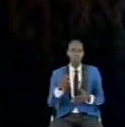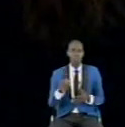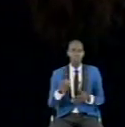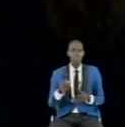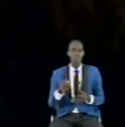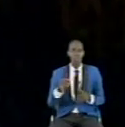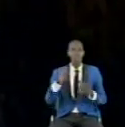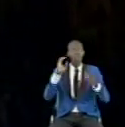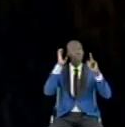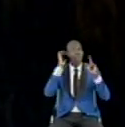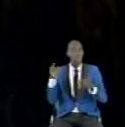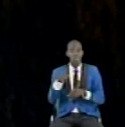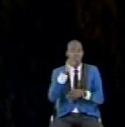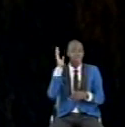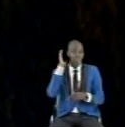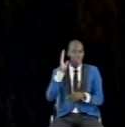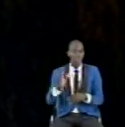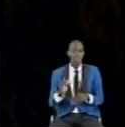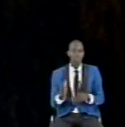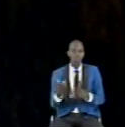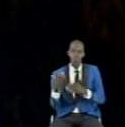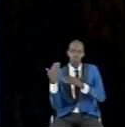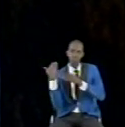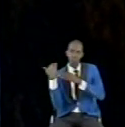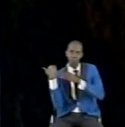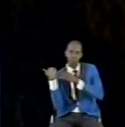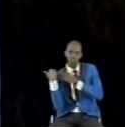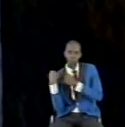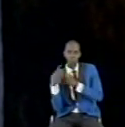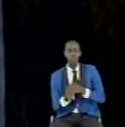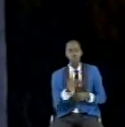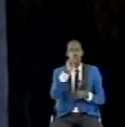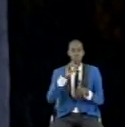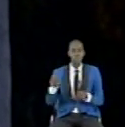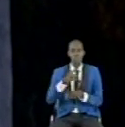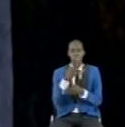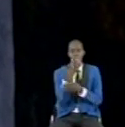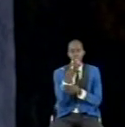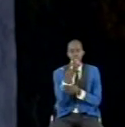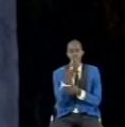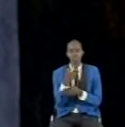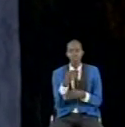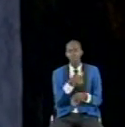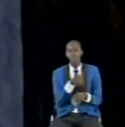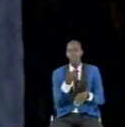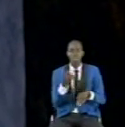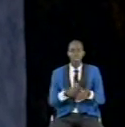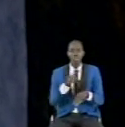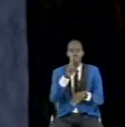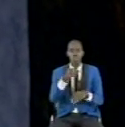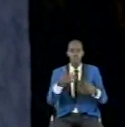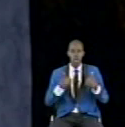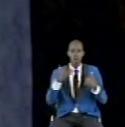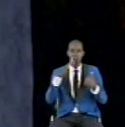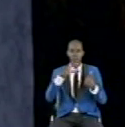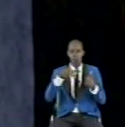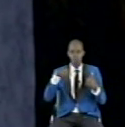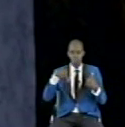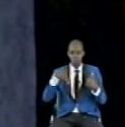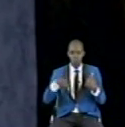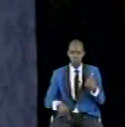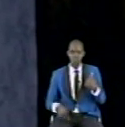thee up in their hands lest thou Dash thy Foods against